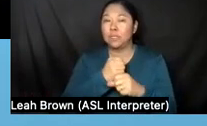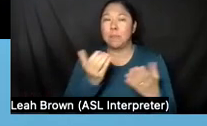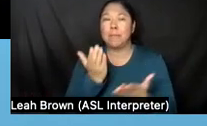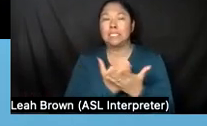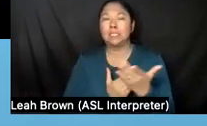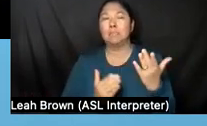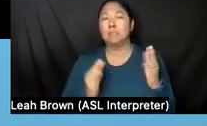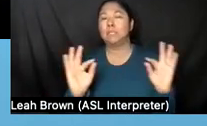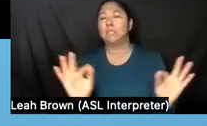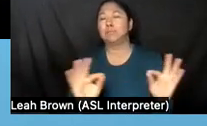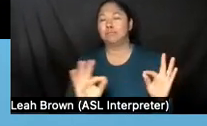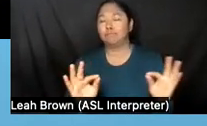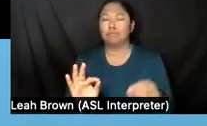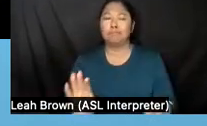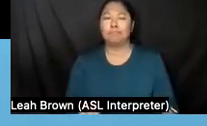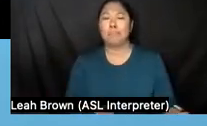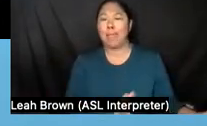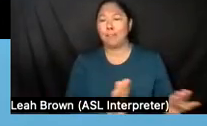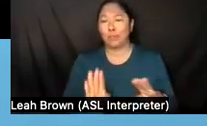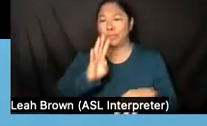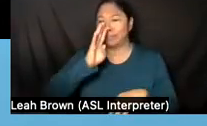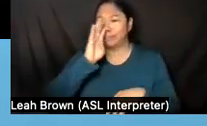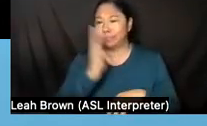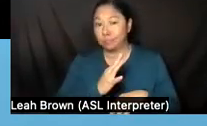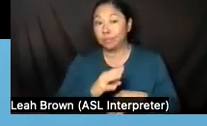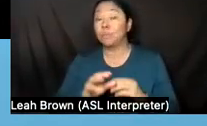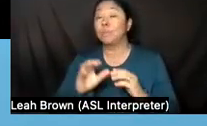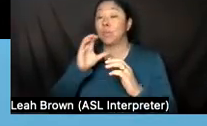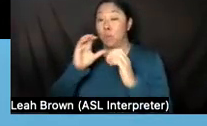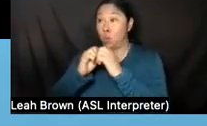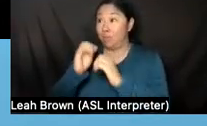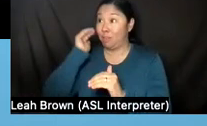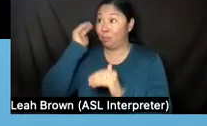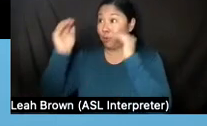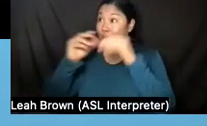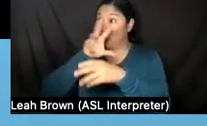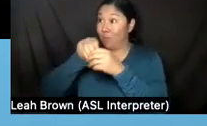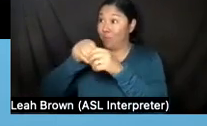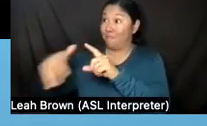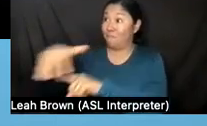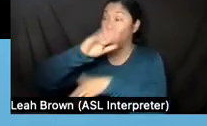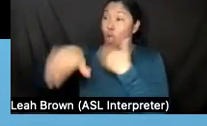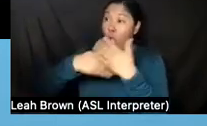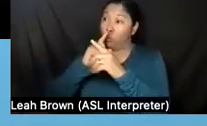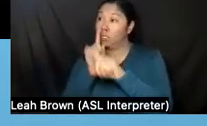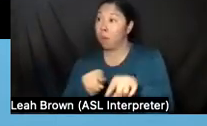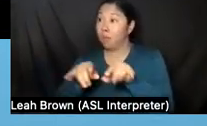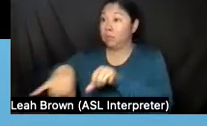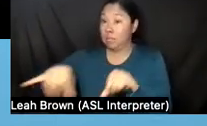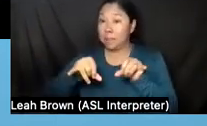harmless, and communicate with other adults in the environment so that everyone is responding consistently to all the behaviors. That leaves less